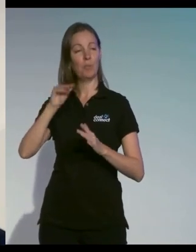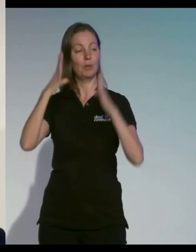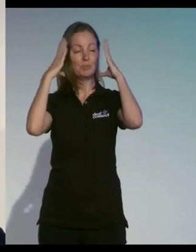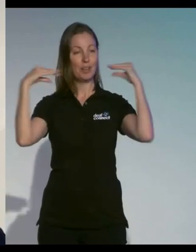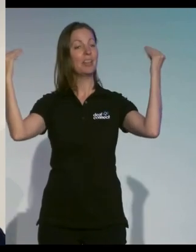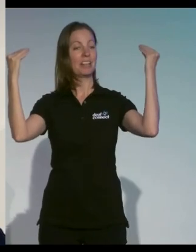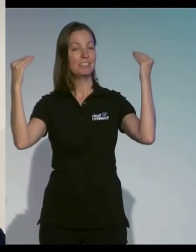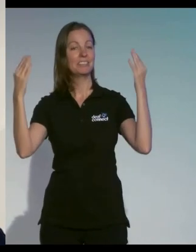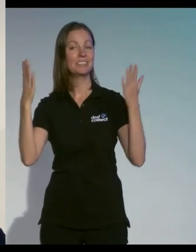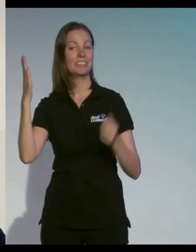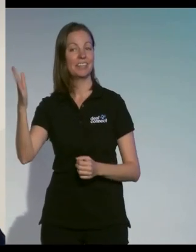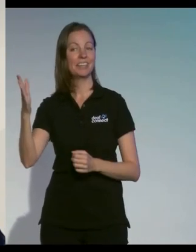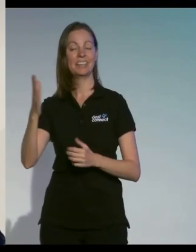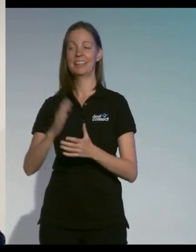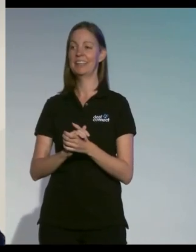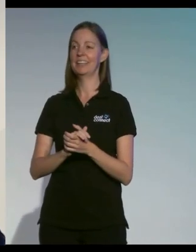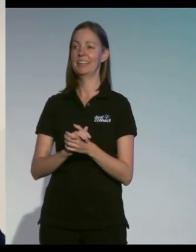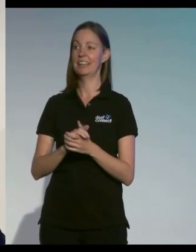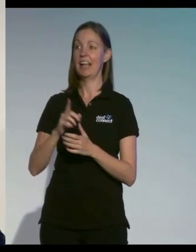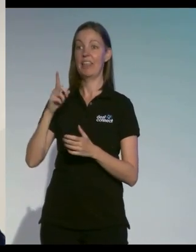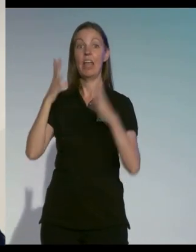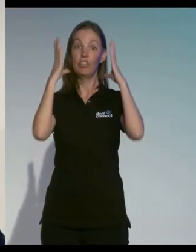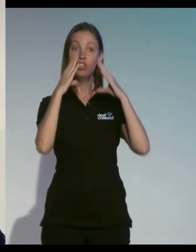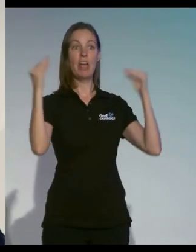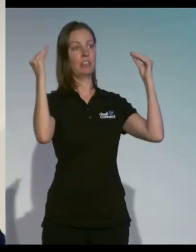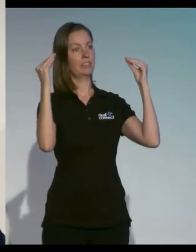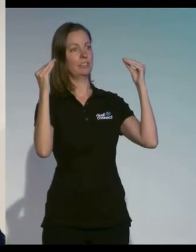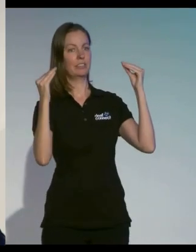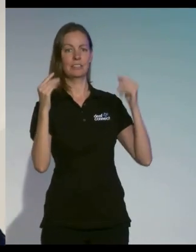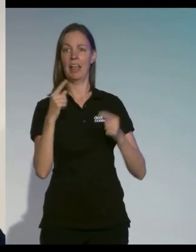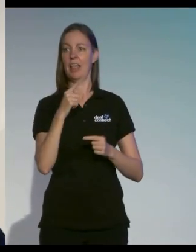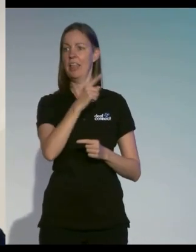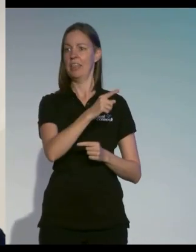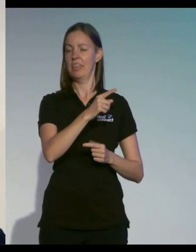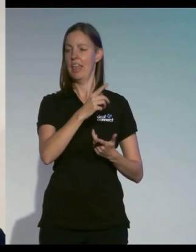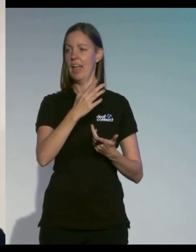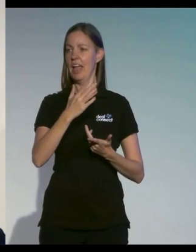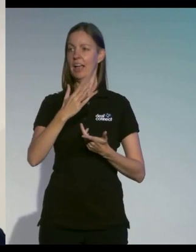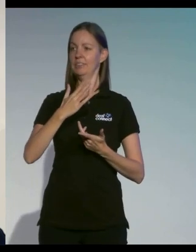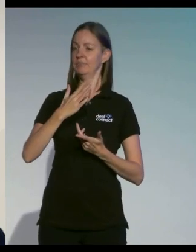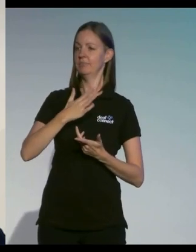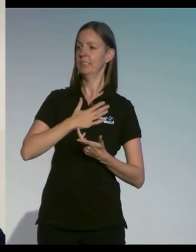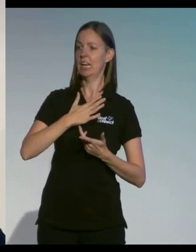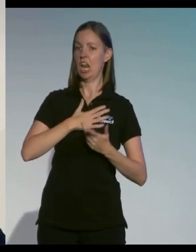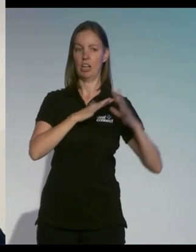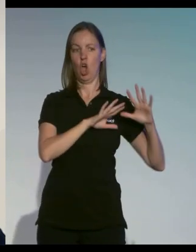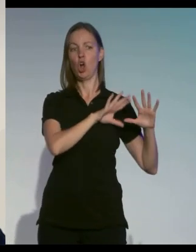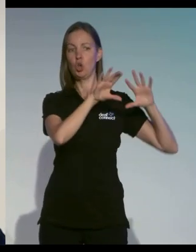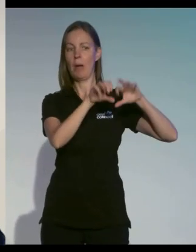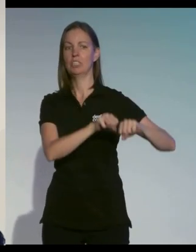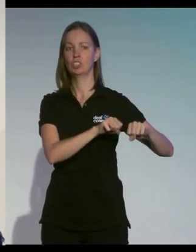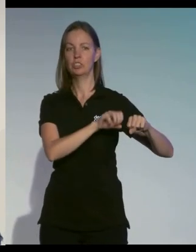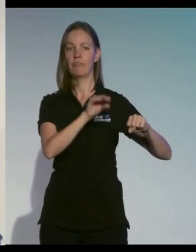And in the Netherlands, they want their bikes back, and they didn't like the occupation, and Johan lived through the